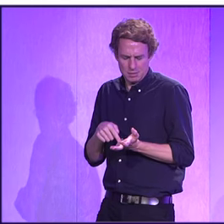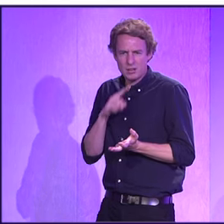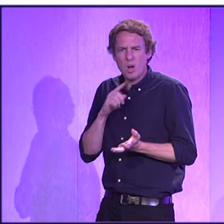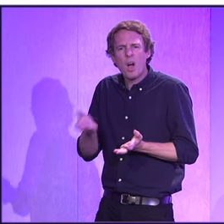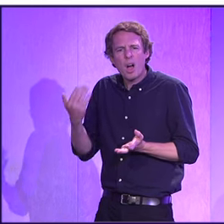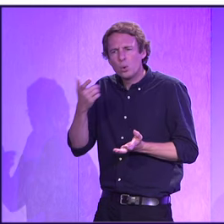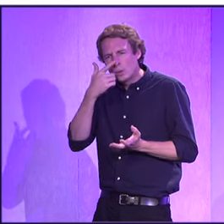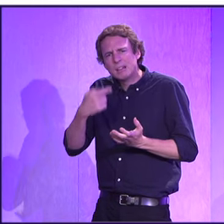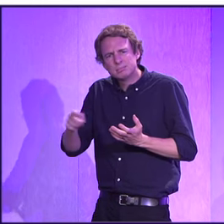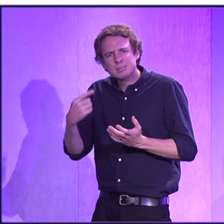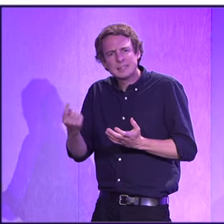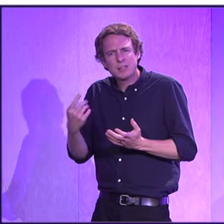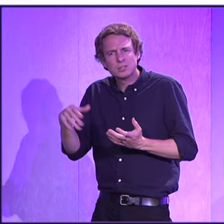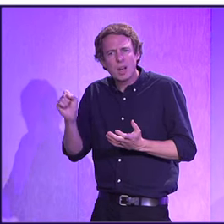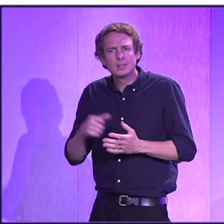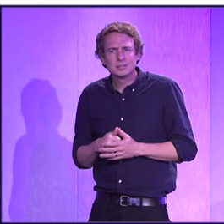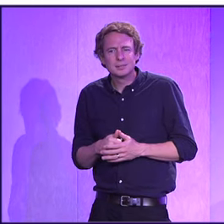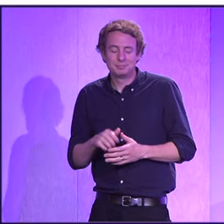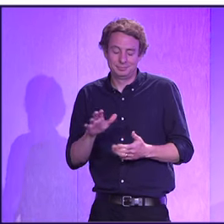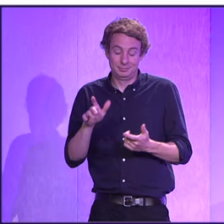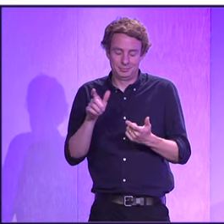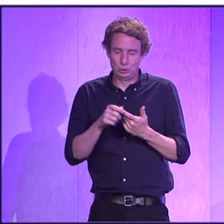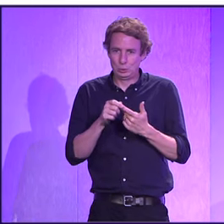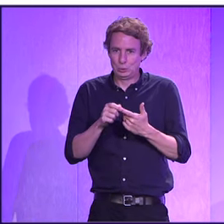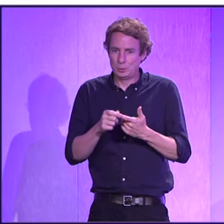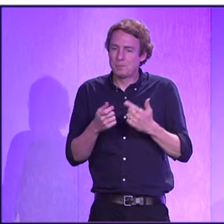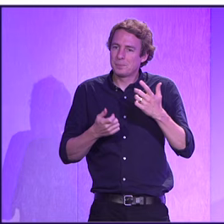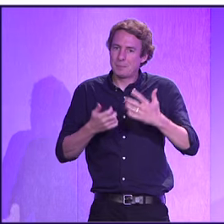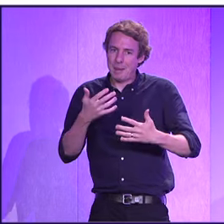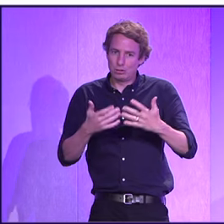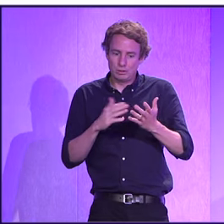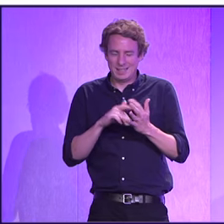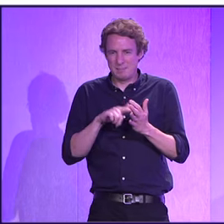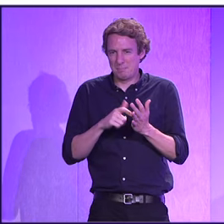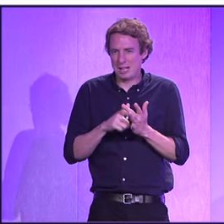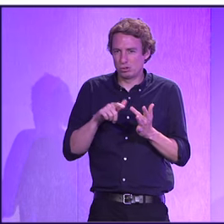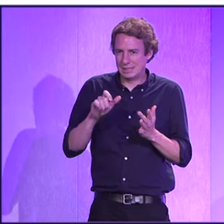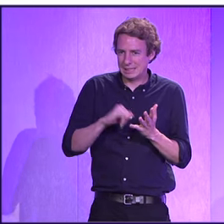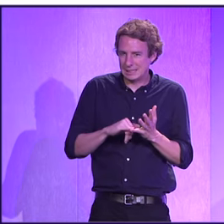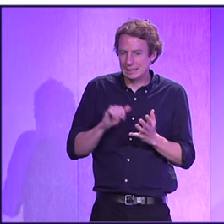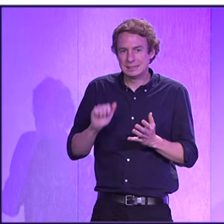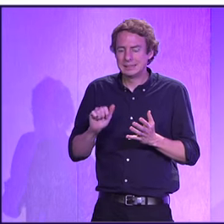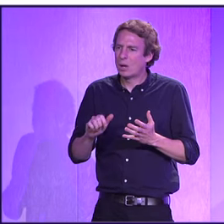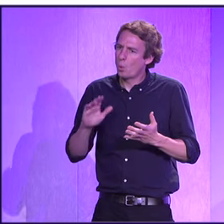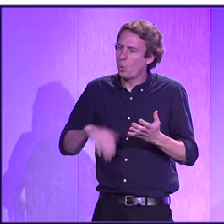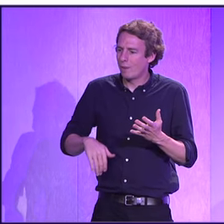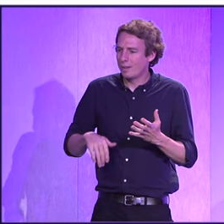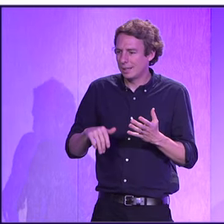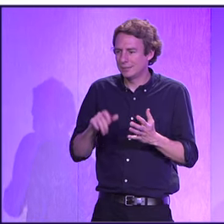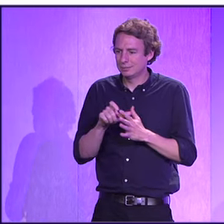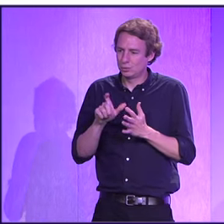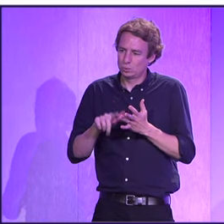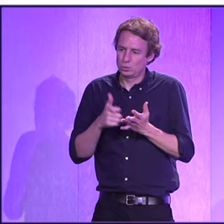them self-start. Tip number 2, metrics. Yeah, Dora? Yes, all of it. Please, cram it all into